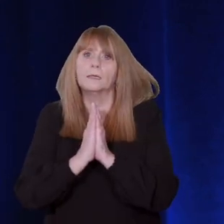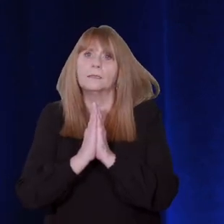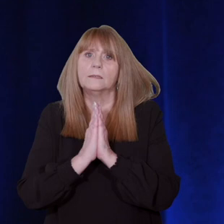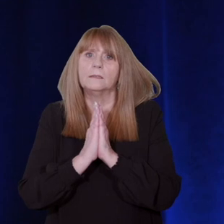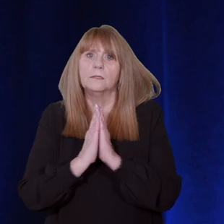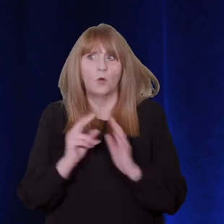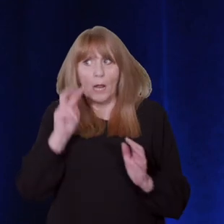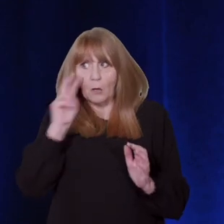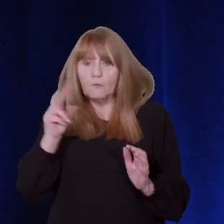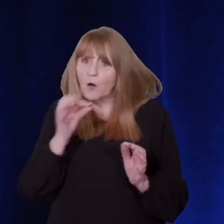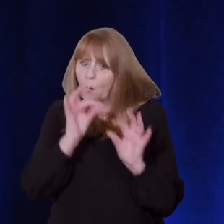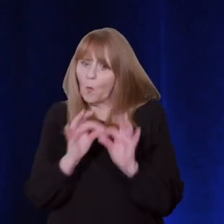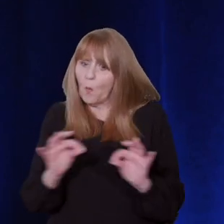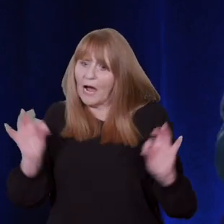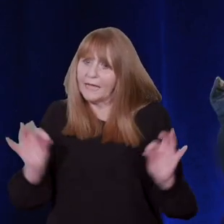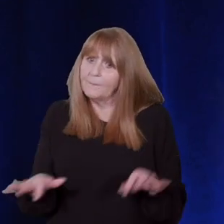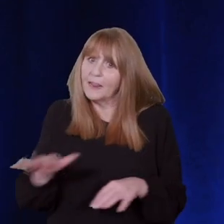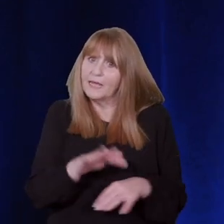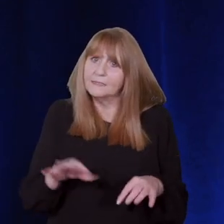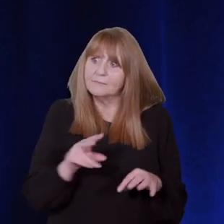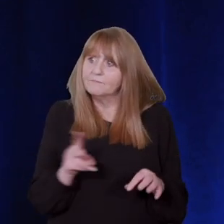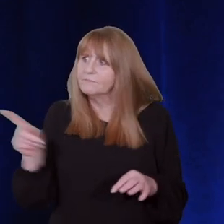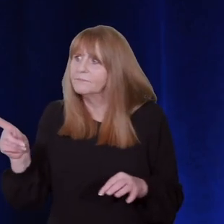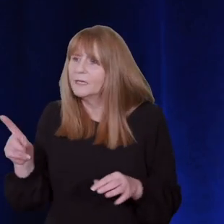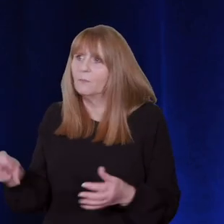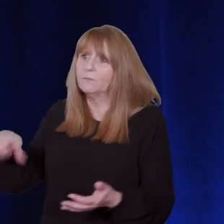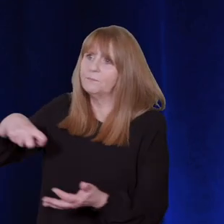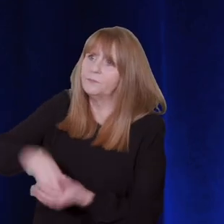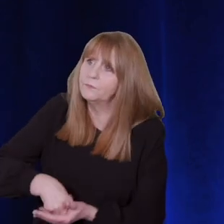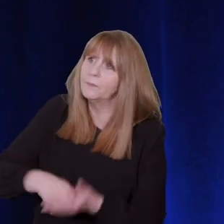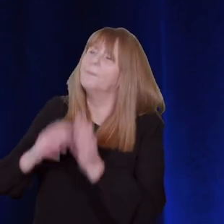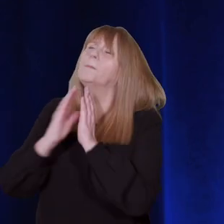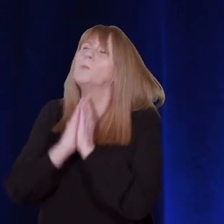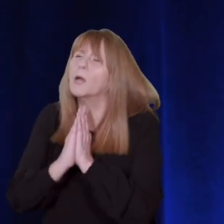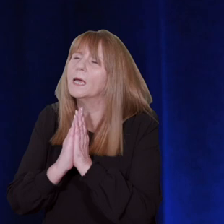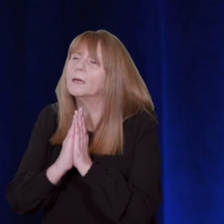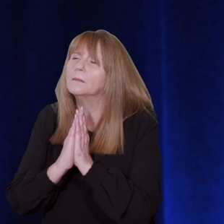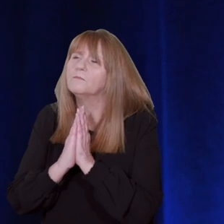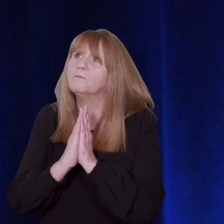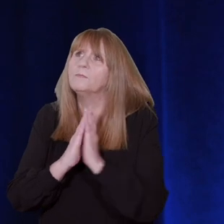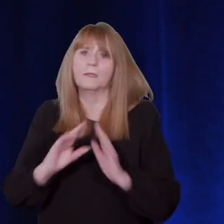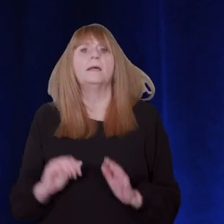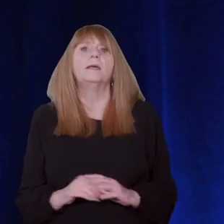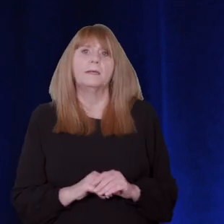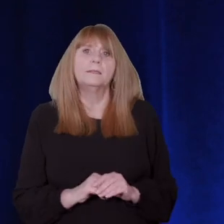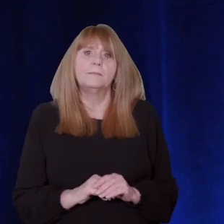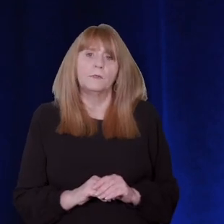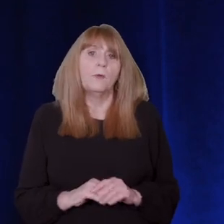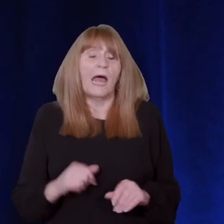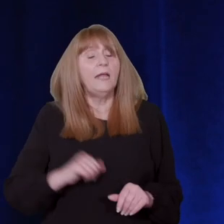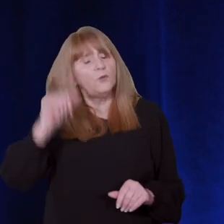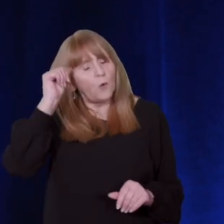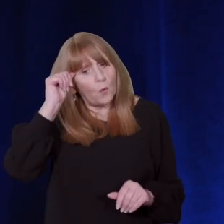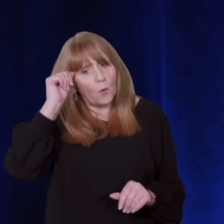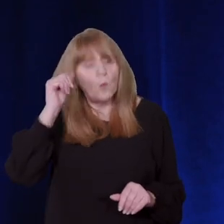we pray according to his will and his plan, we can come with boldness. We can come with accuracy. We can come with faith. You know,